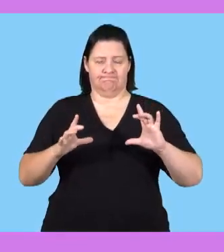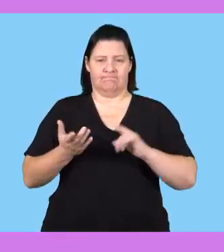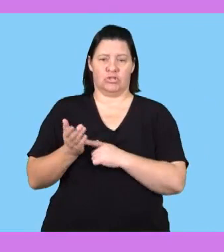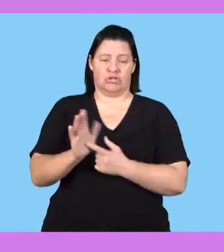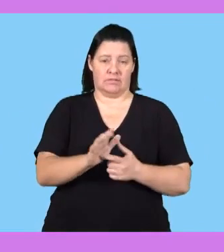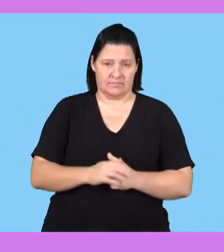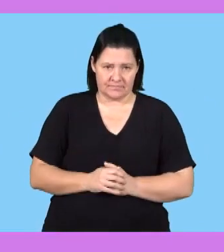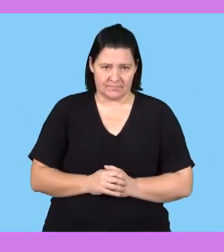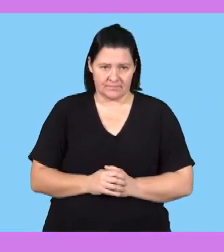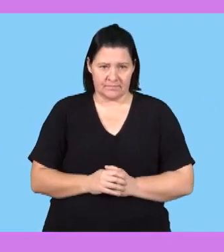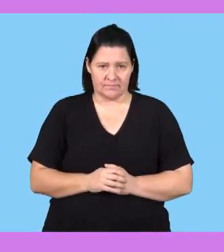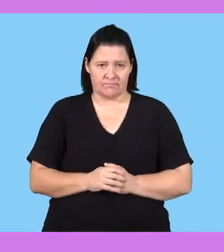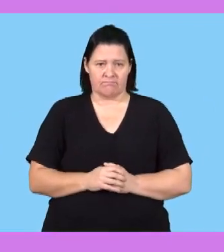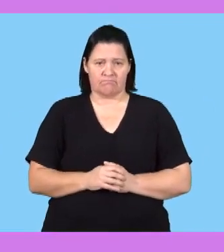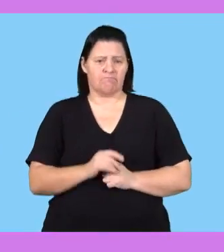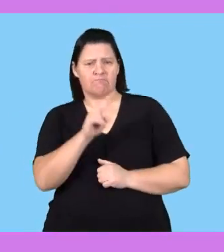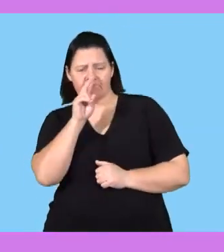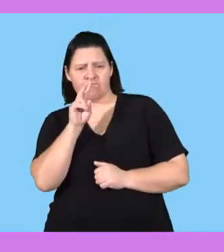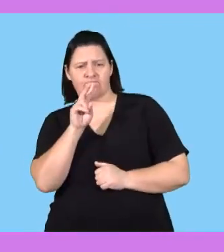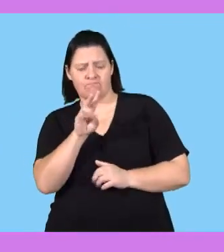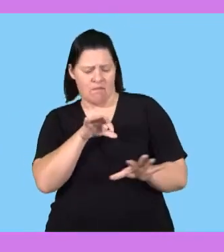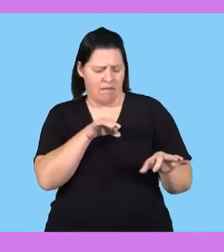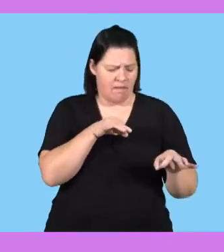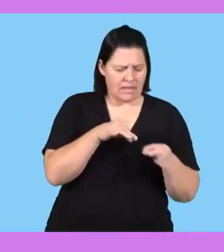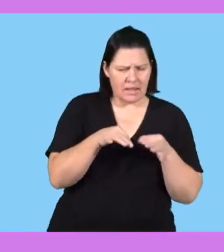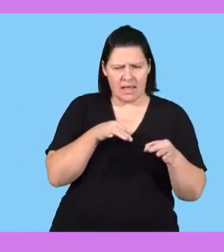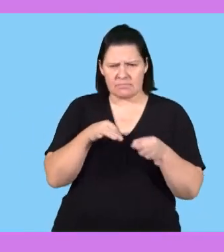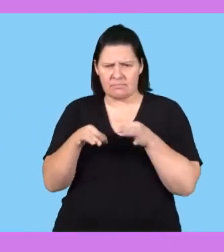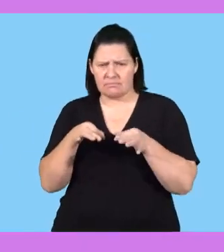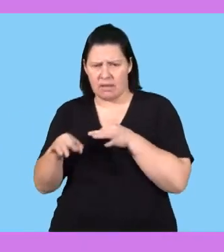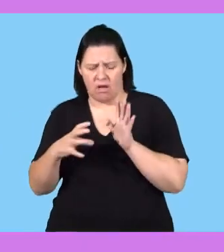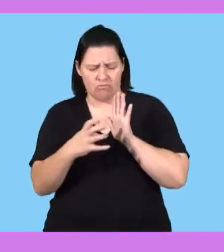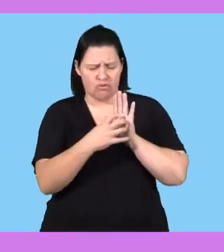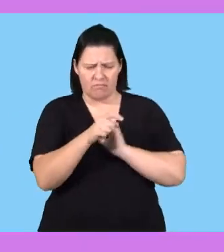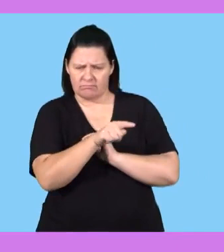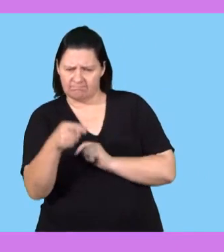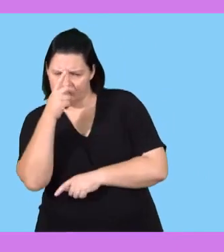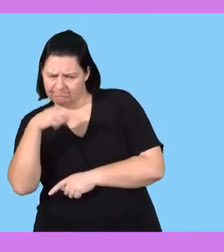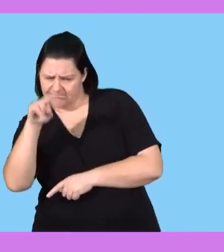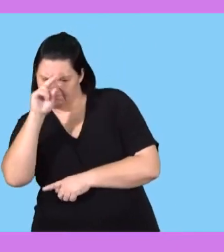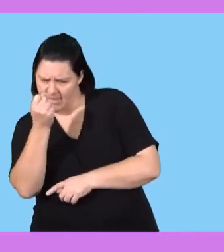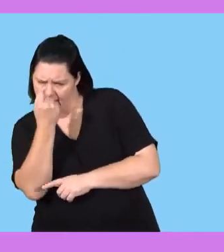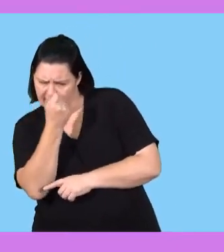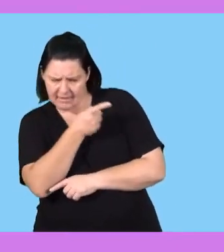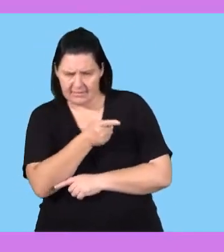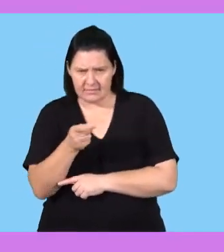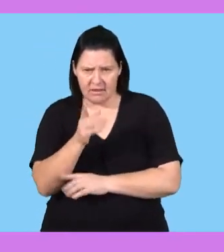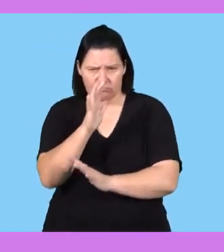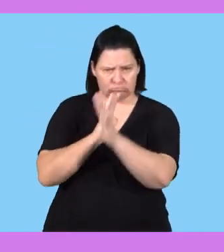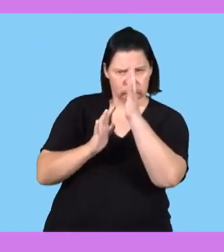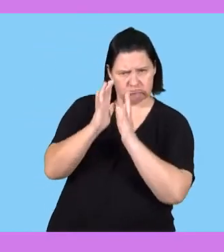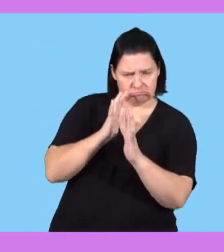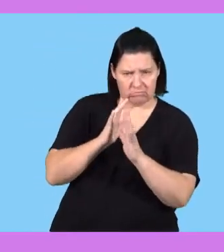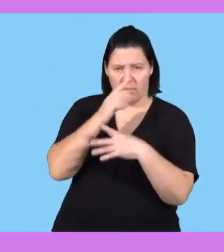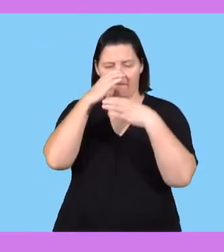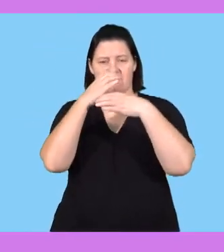chart. So as we are explaining and interpreting the graphs which are telling the story, we